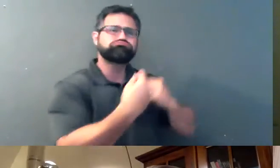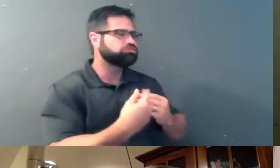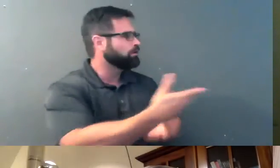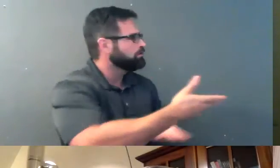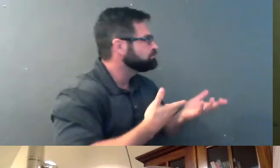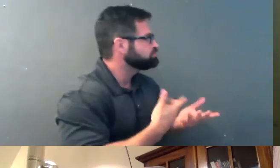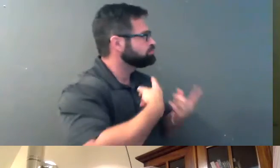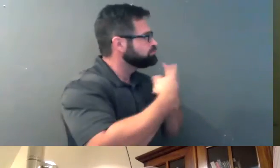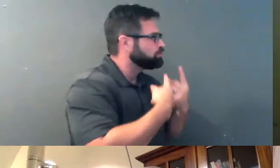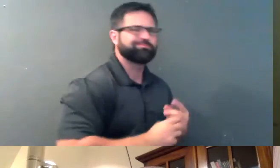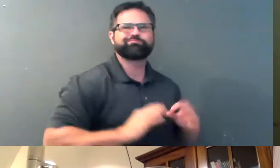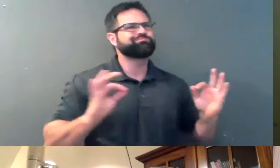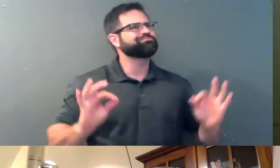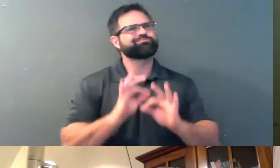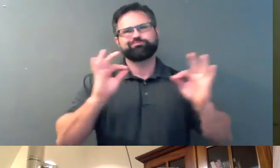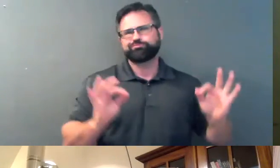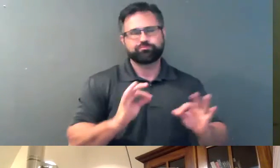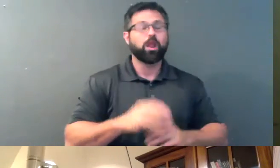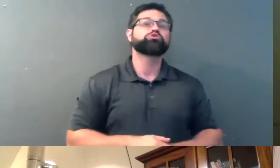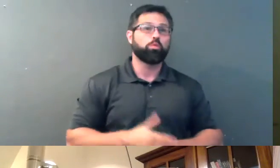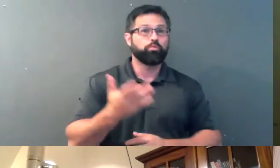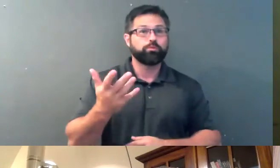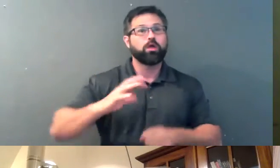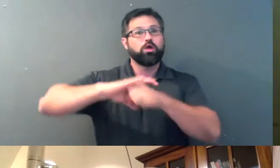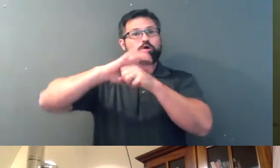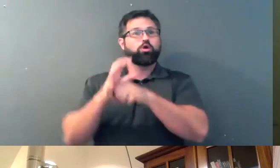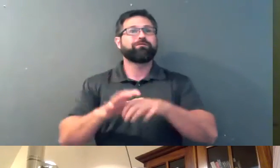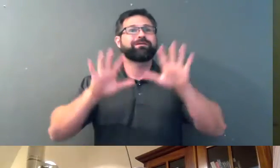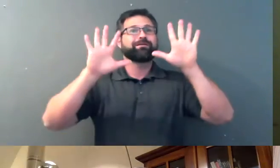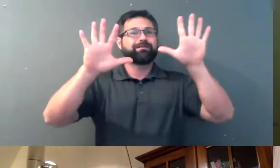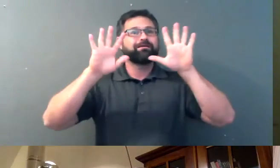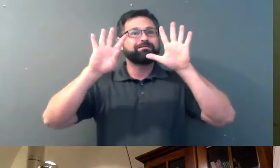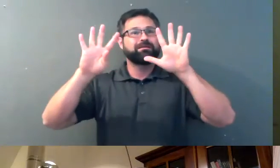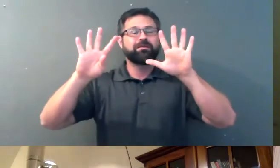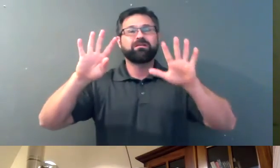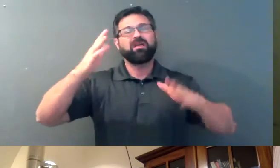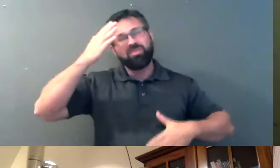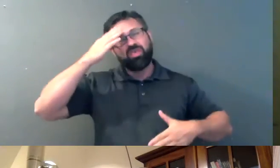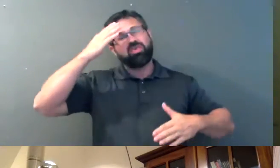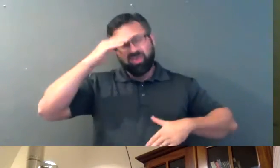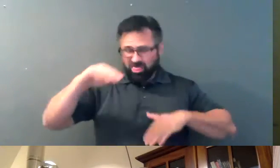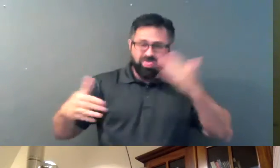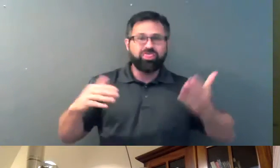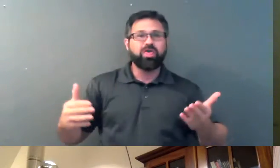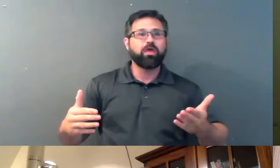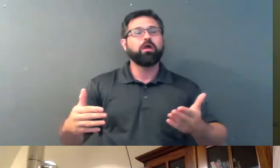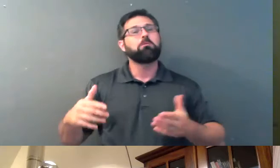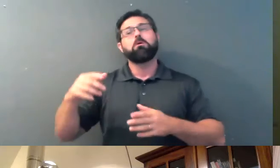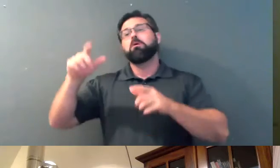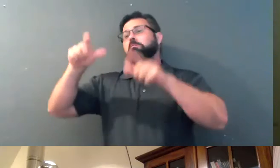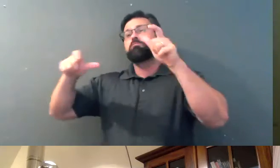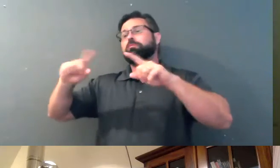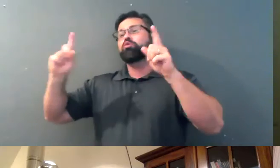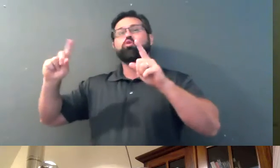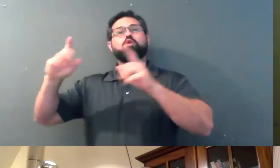COVID-19 infection rates and fatalities. The committee continued its